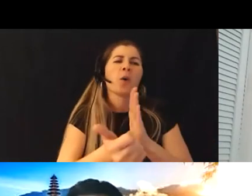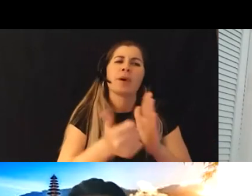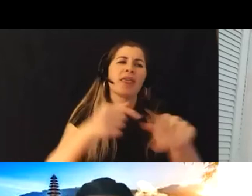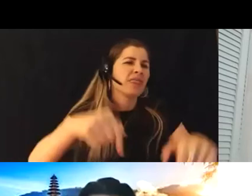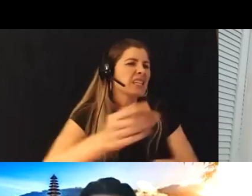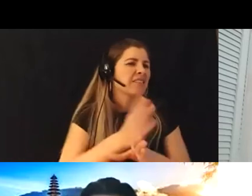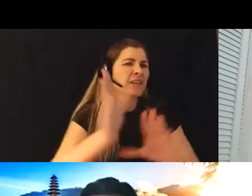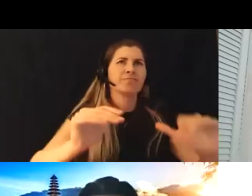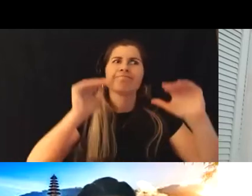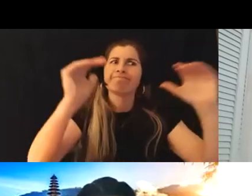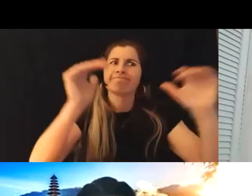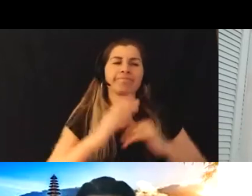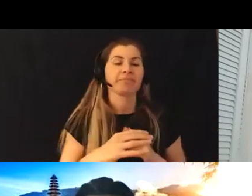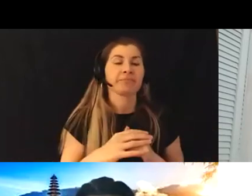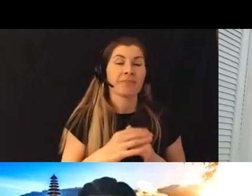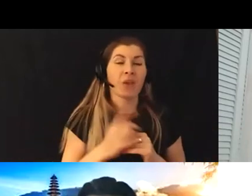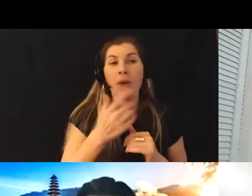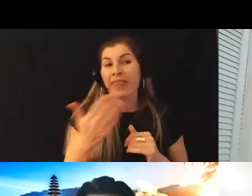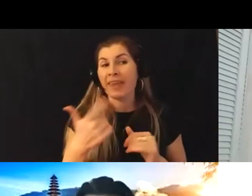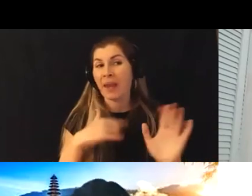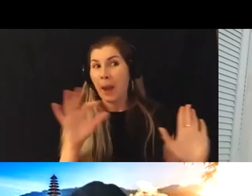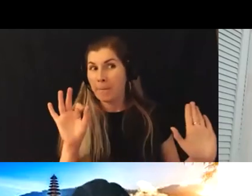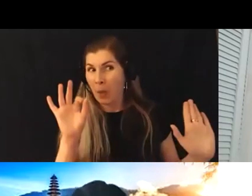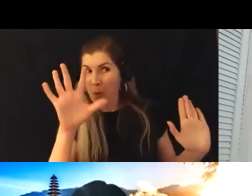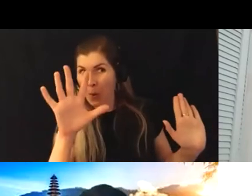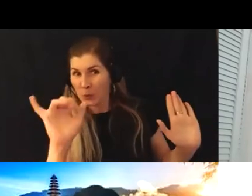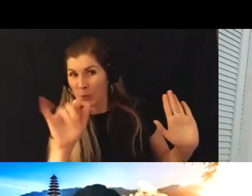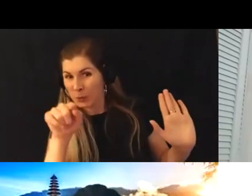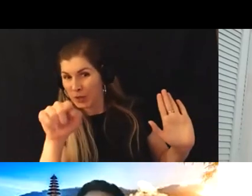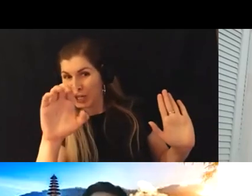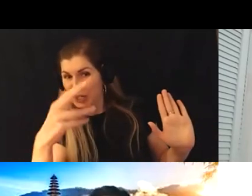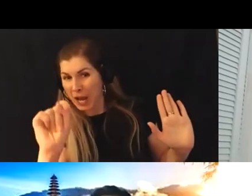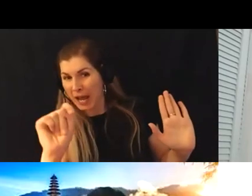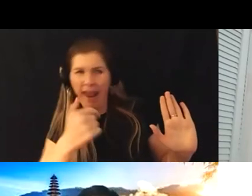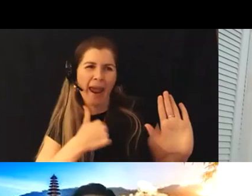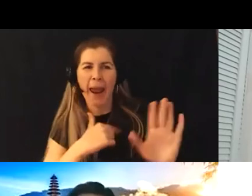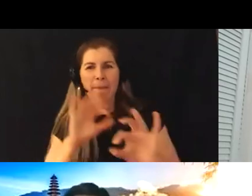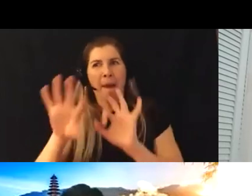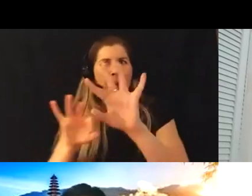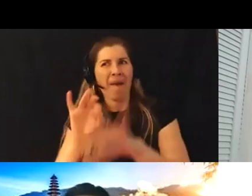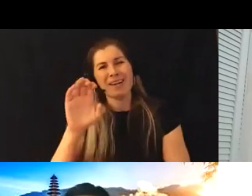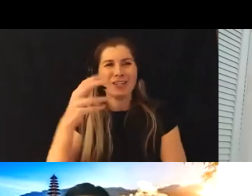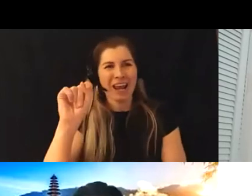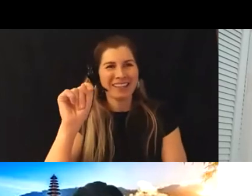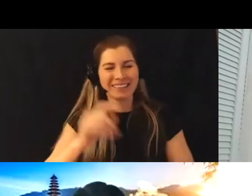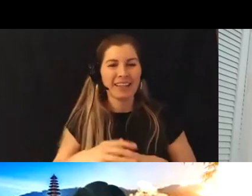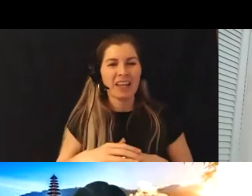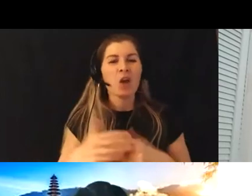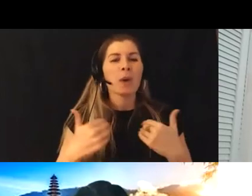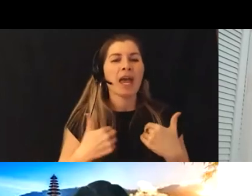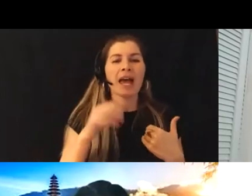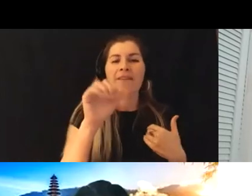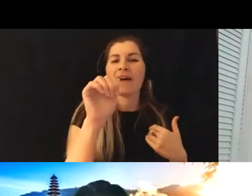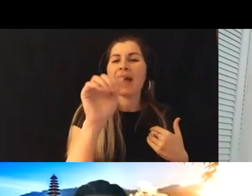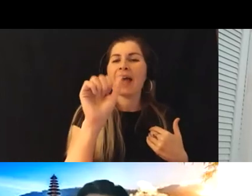thing I would ask you all to do, and I'm gonna throw this puppy in the chat too, I'm just working the chat, is we have an asset map at